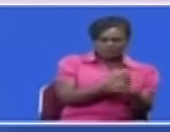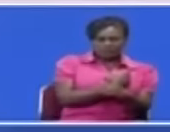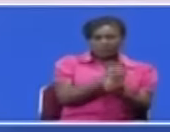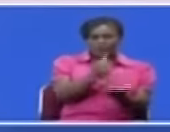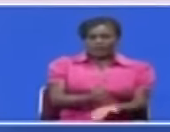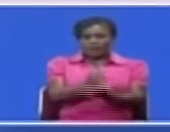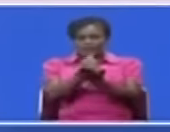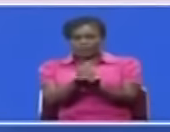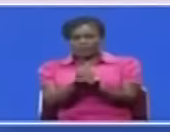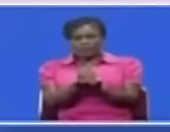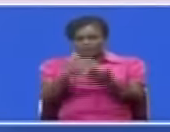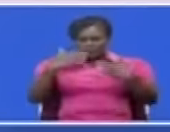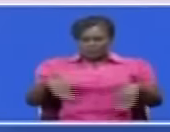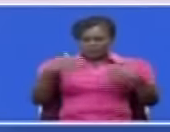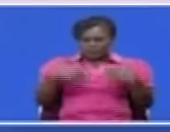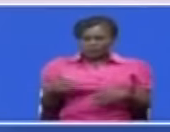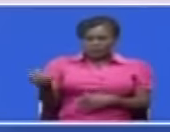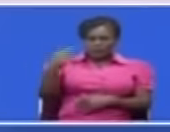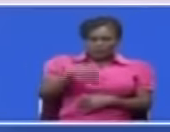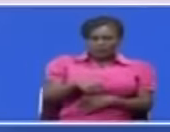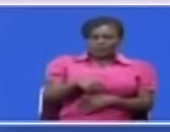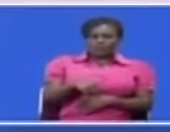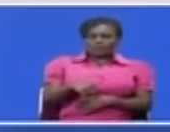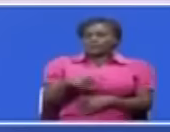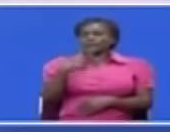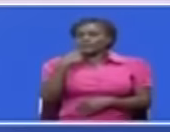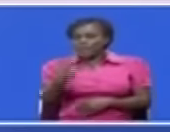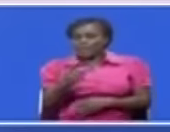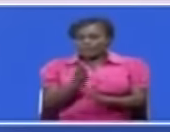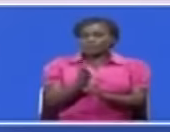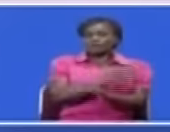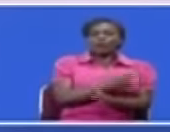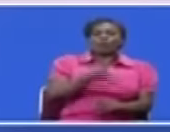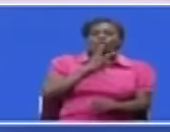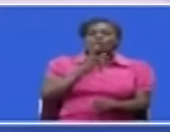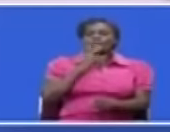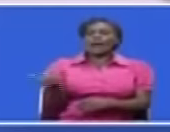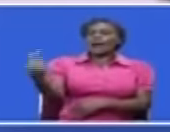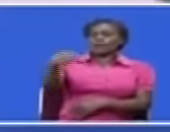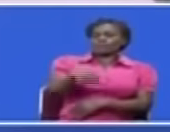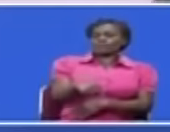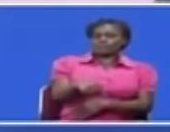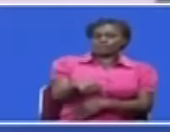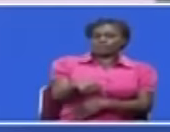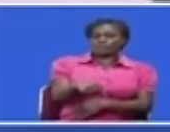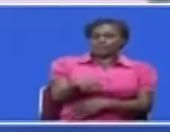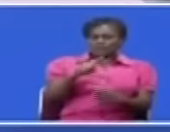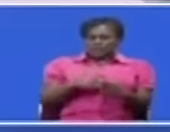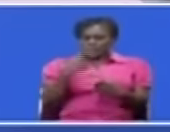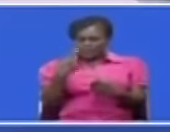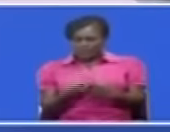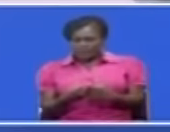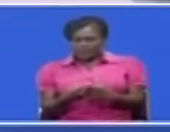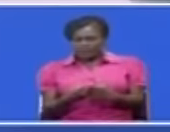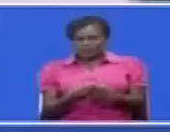zinasaidia maana watu wakija tunapia mapema kabla maji hayajakuja. Dike pia